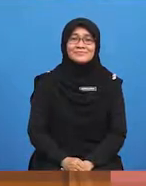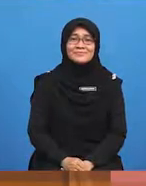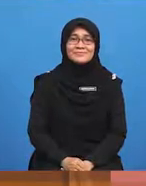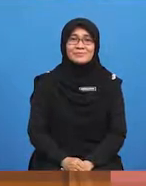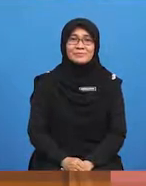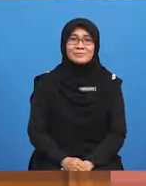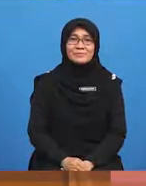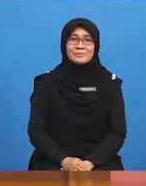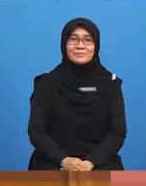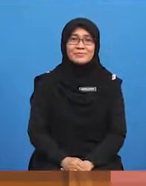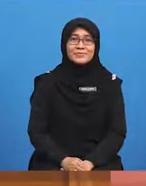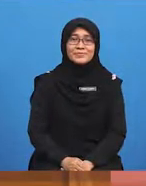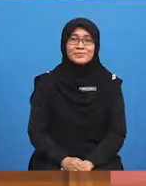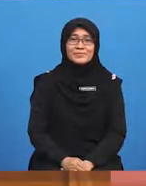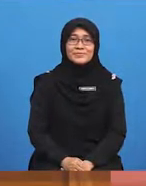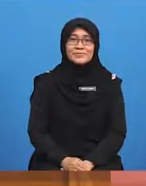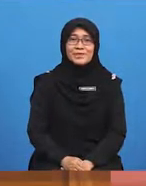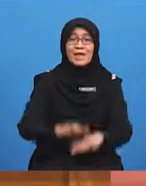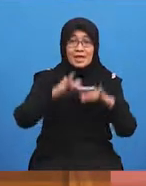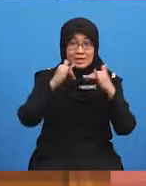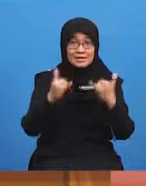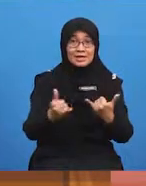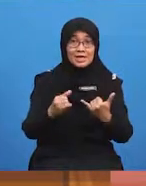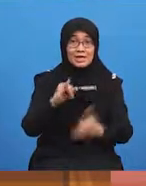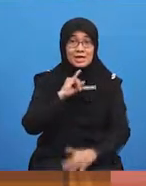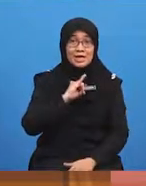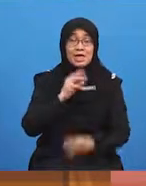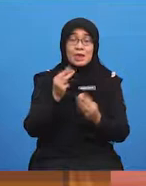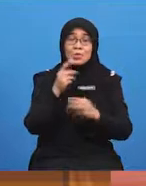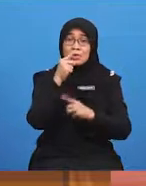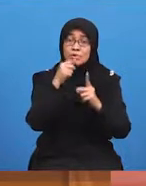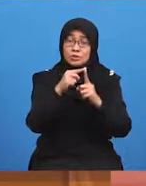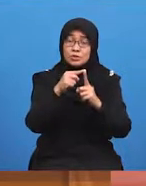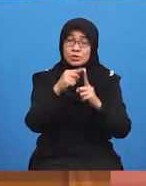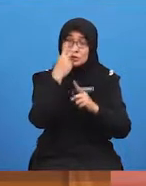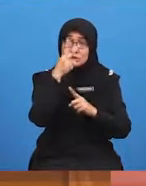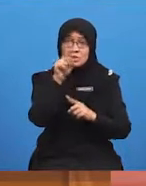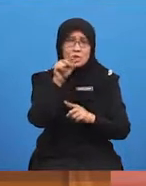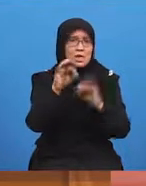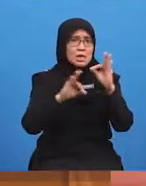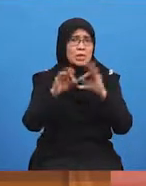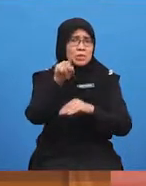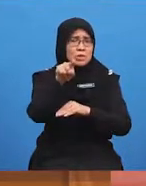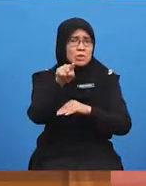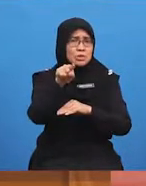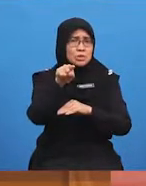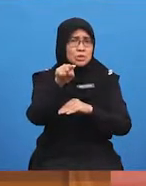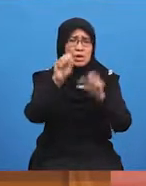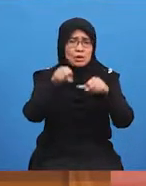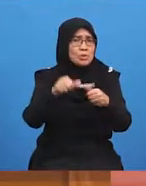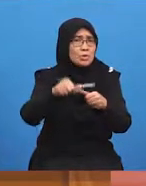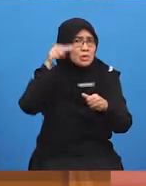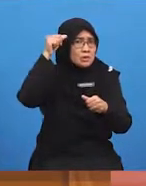it is comfortable for me. Now, I want to see if you could remember some of the places in